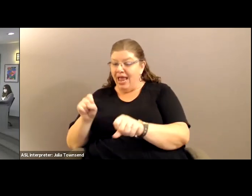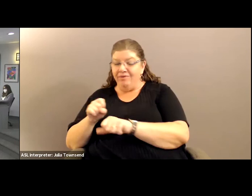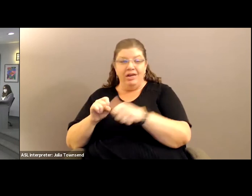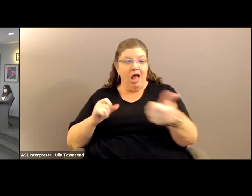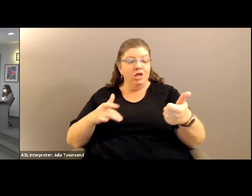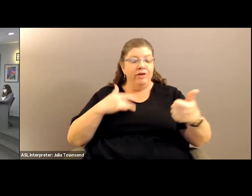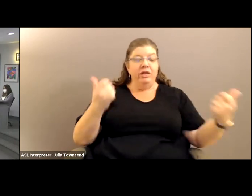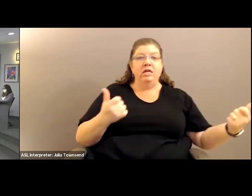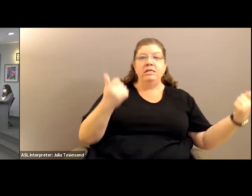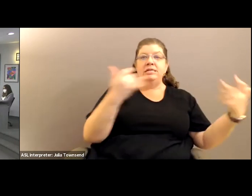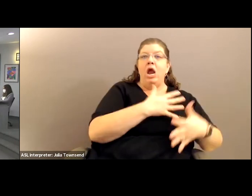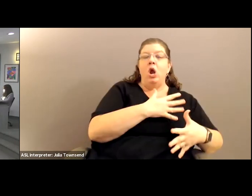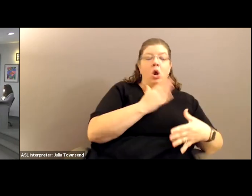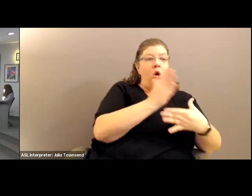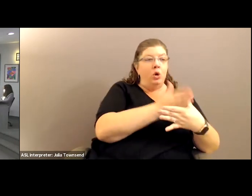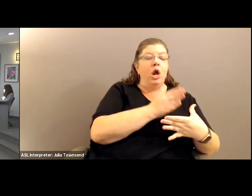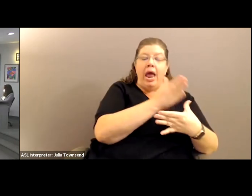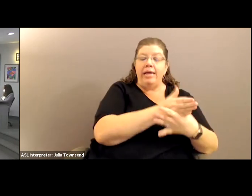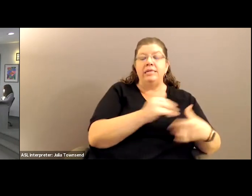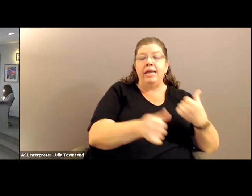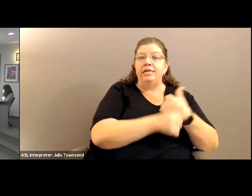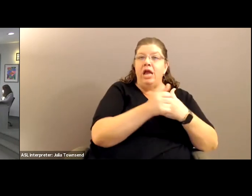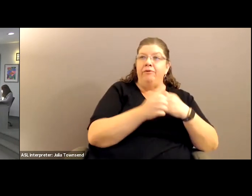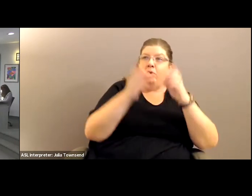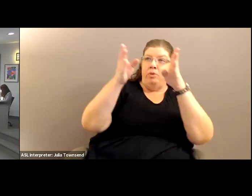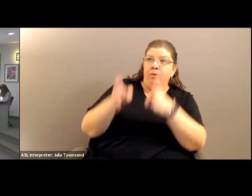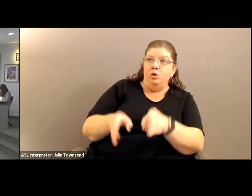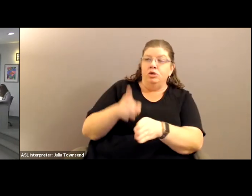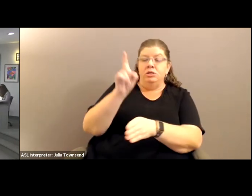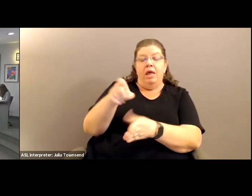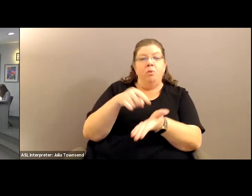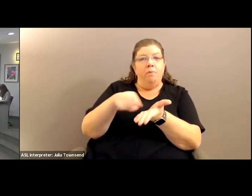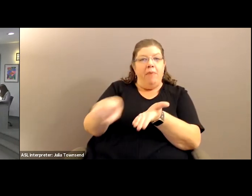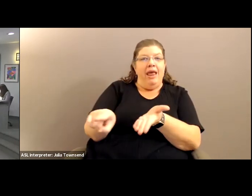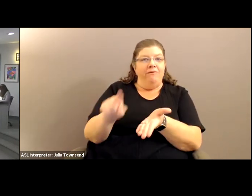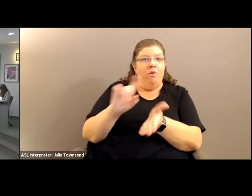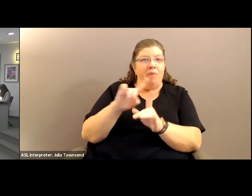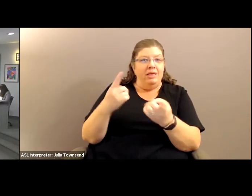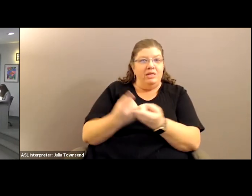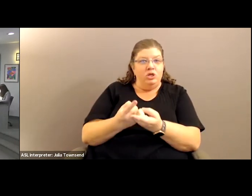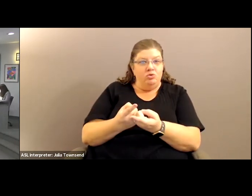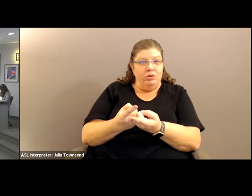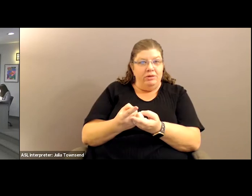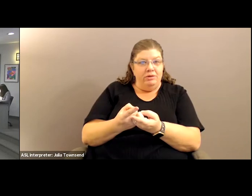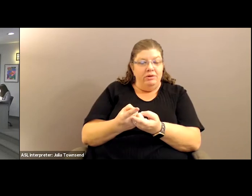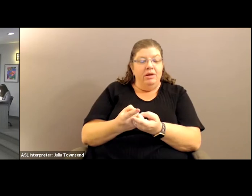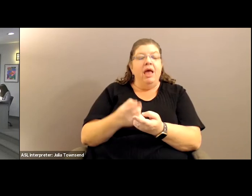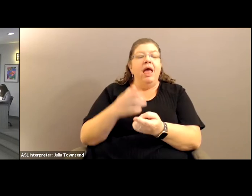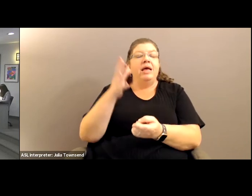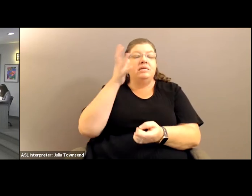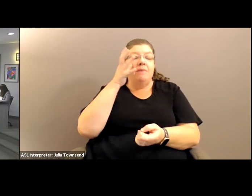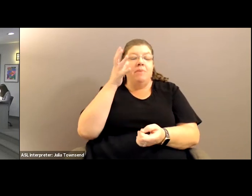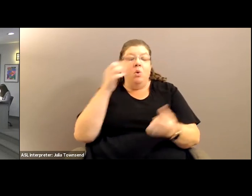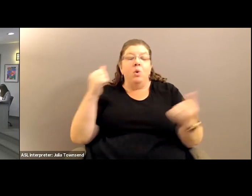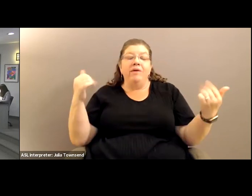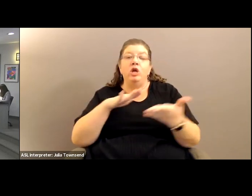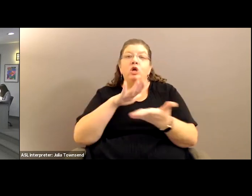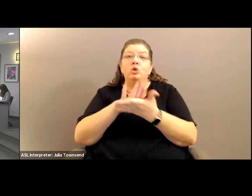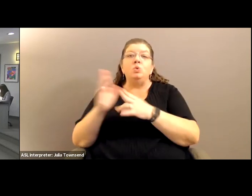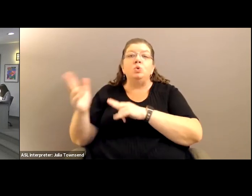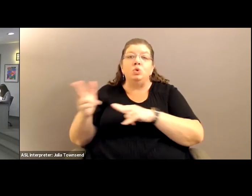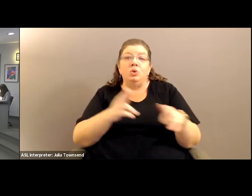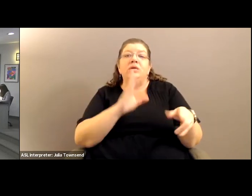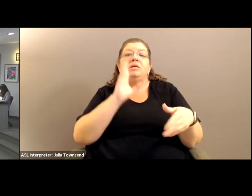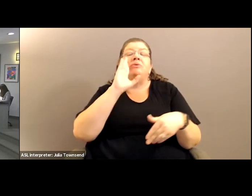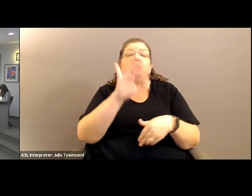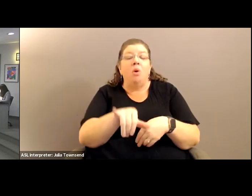feel terrorized and in danger from the very personnel that our district pays for i know as a parent we fear school shootings i hear other